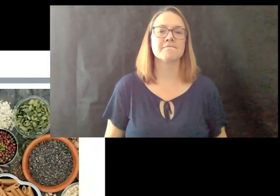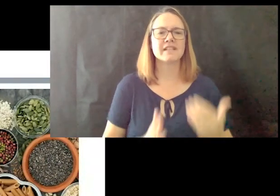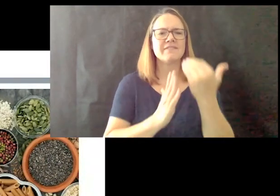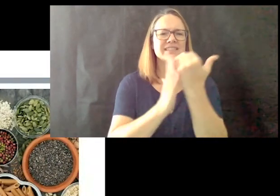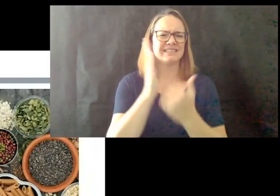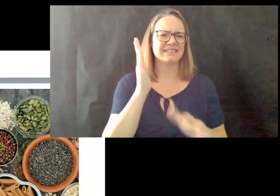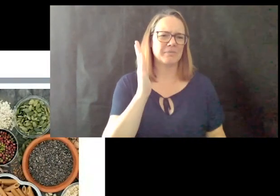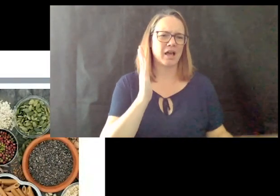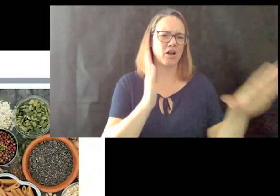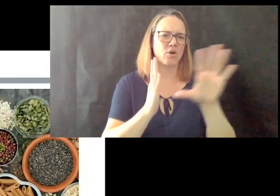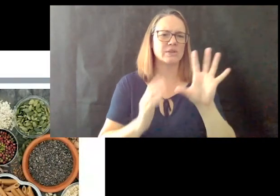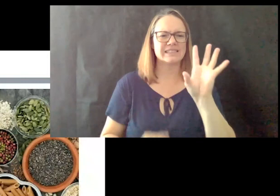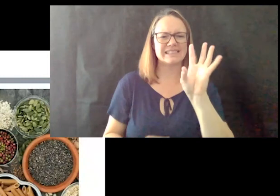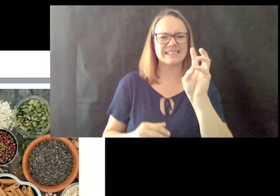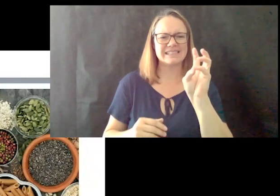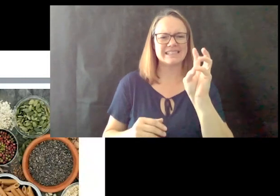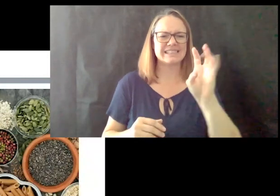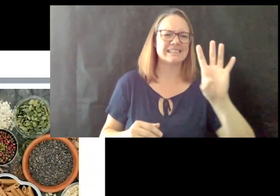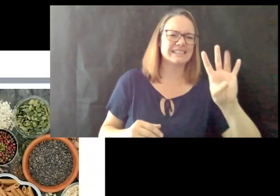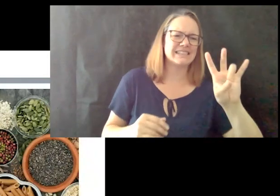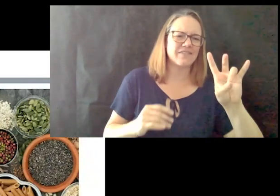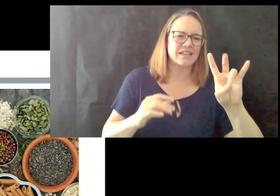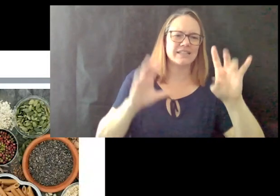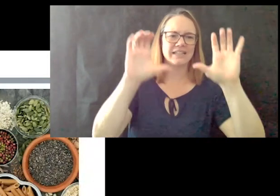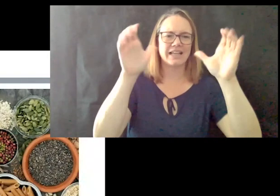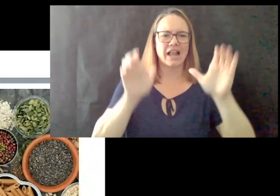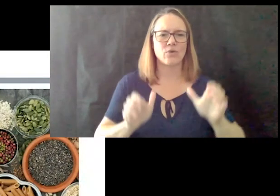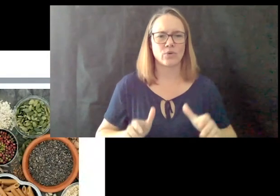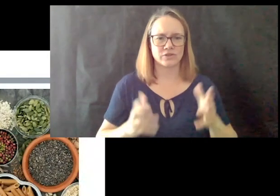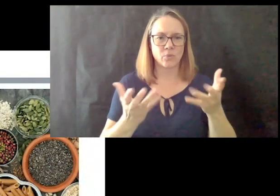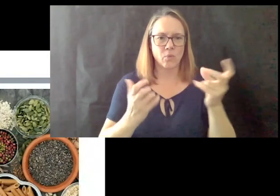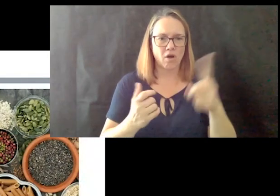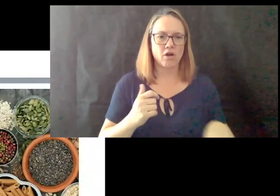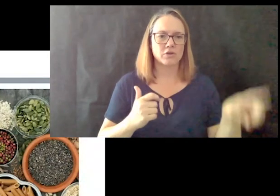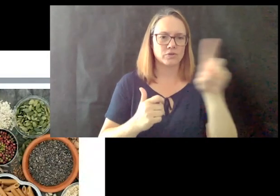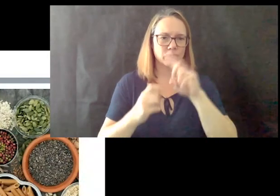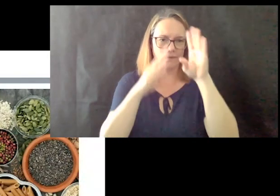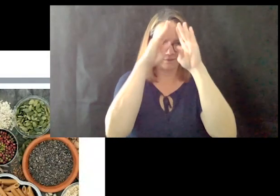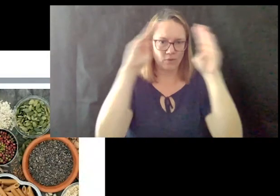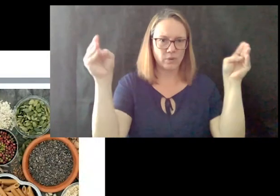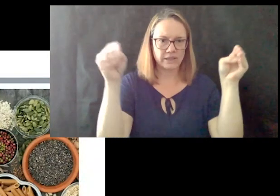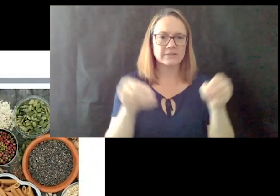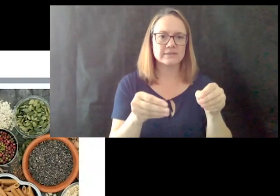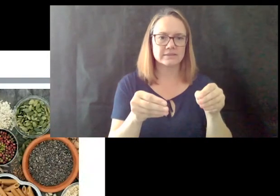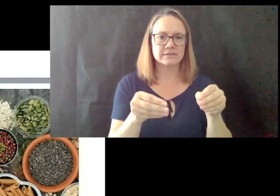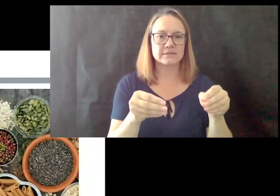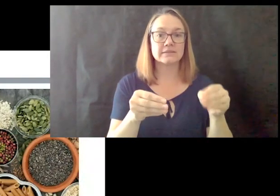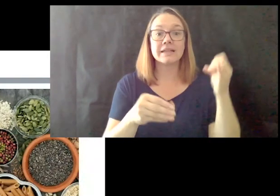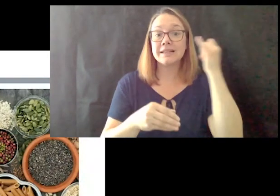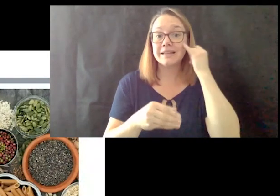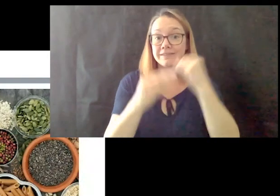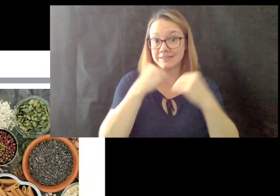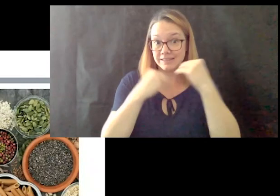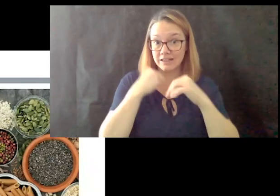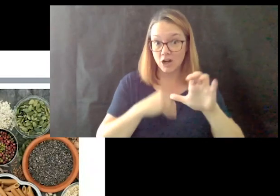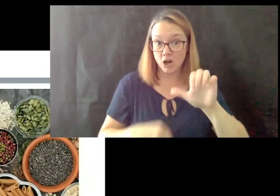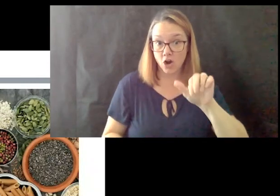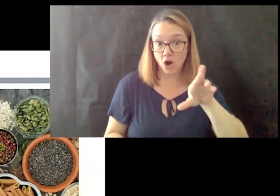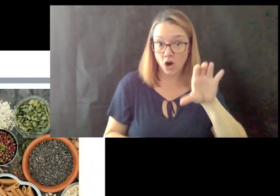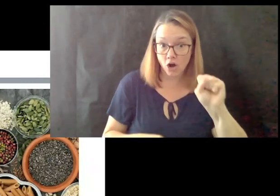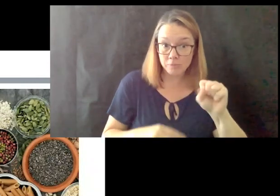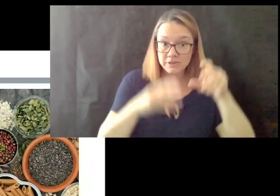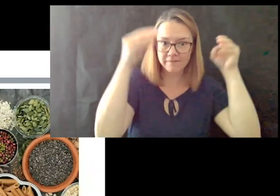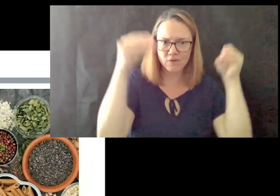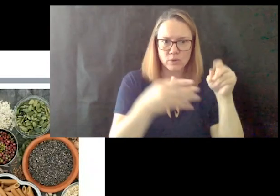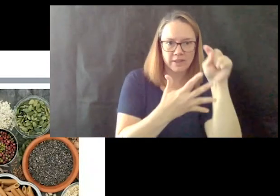I got a list of about 6 or 7 different categories that I really want people to focus on. When, you know, if we have carbs in our diet, let's